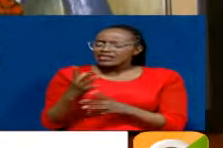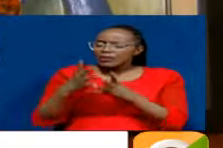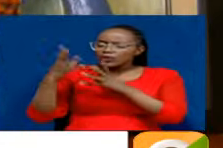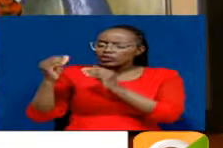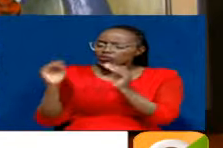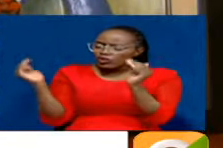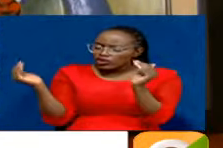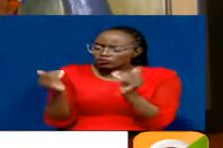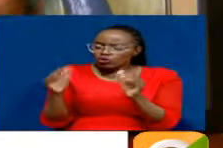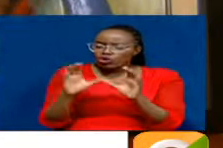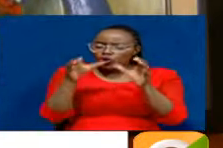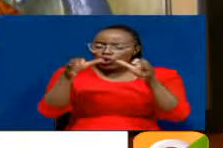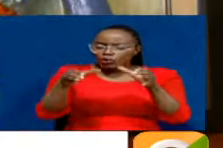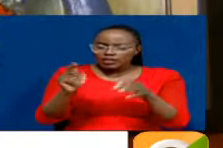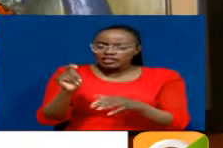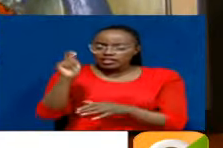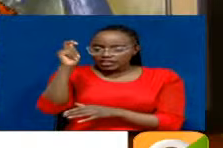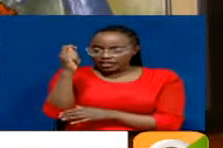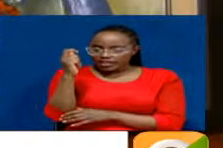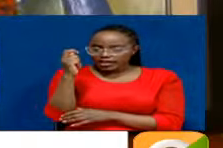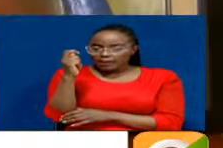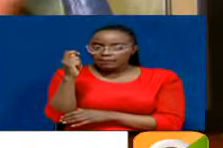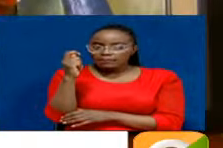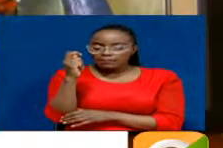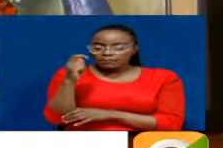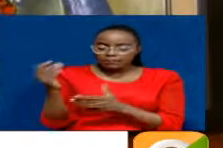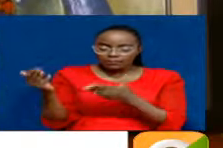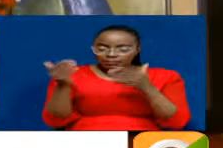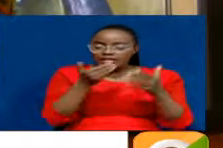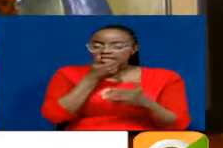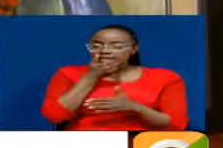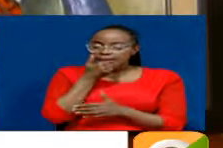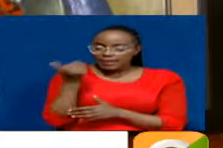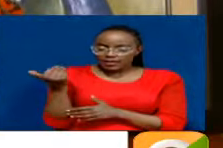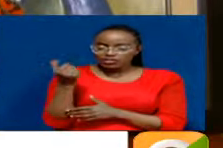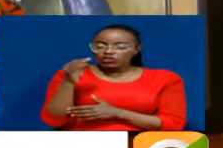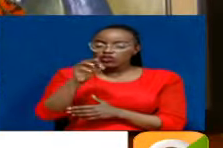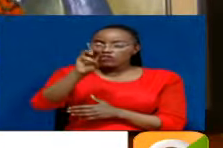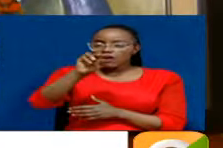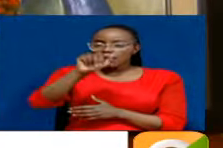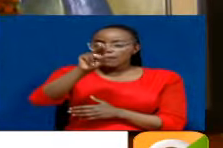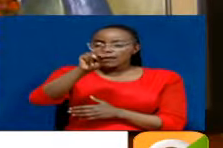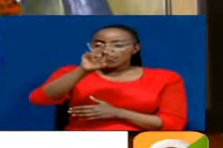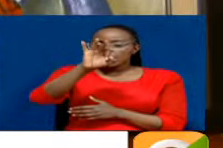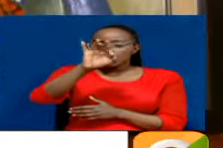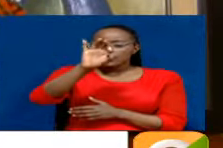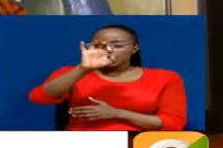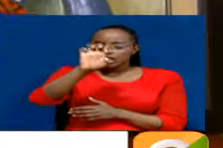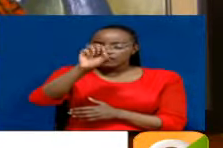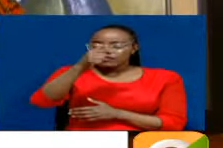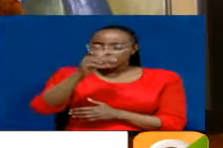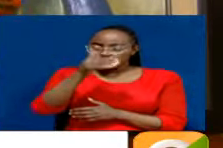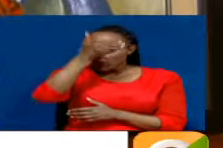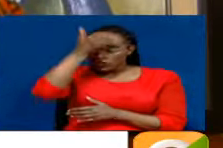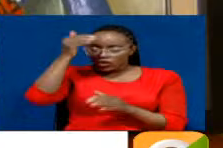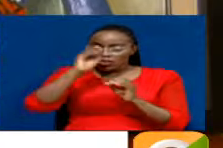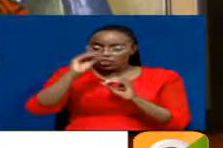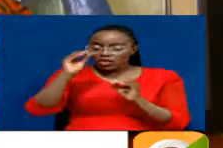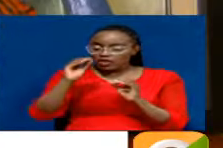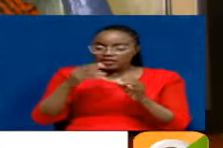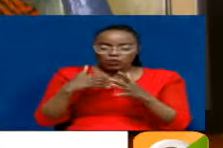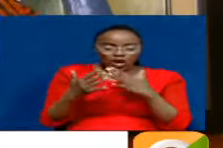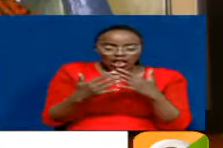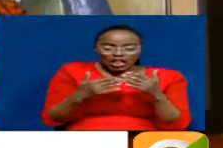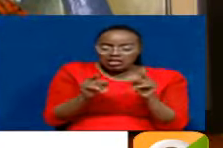to the smallest community in the Republic of Kenya, bring the best of the manifesto, notwithstanding and